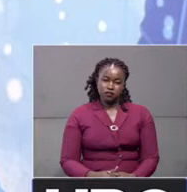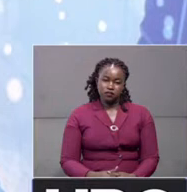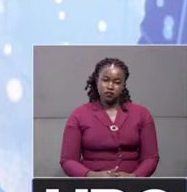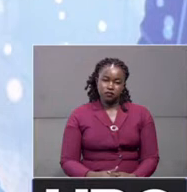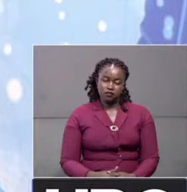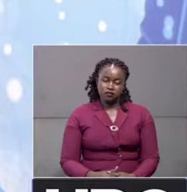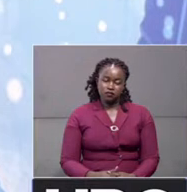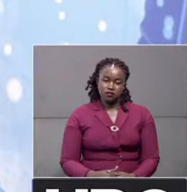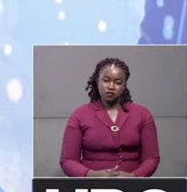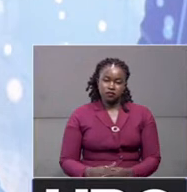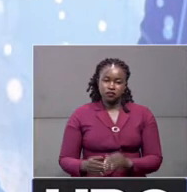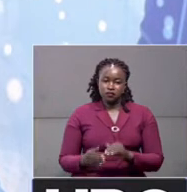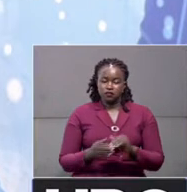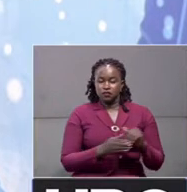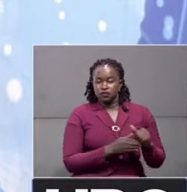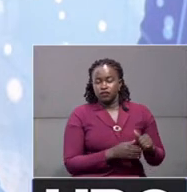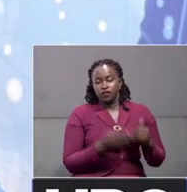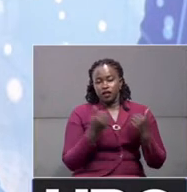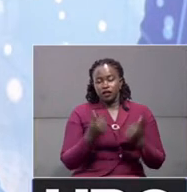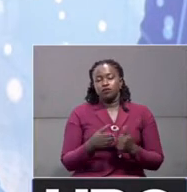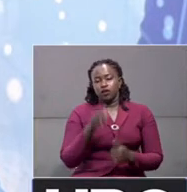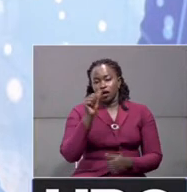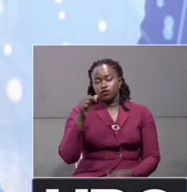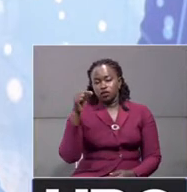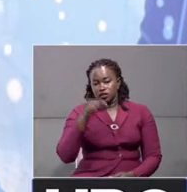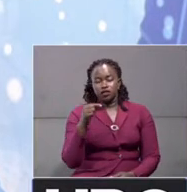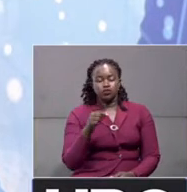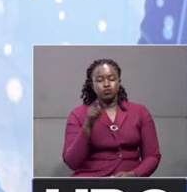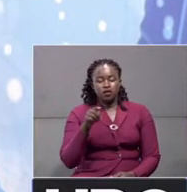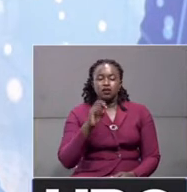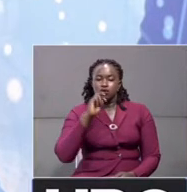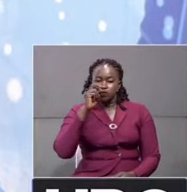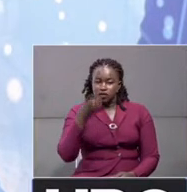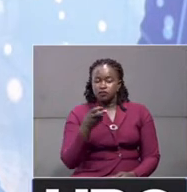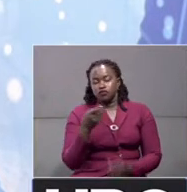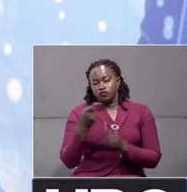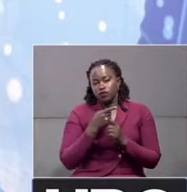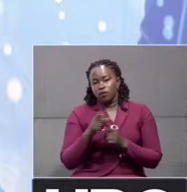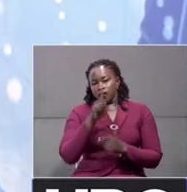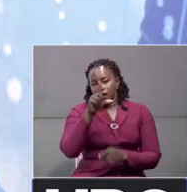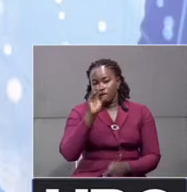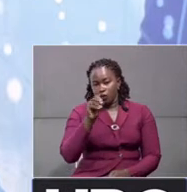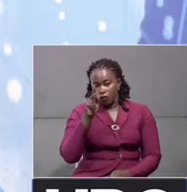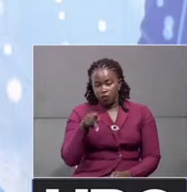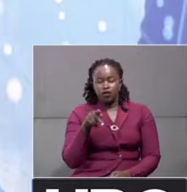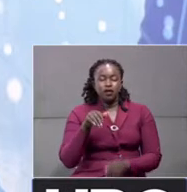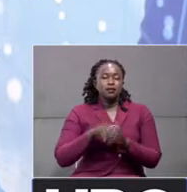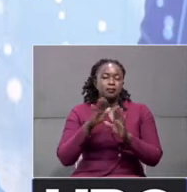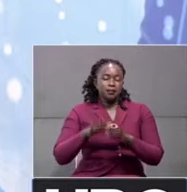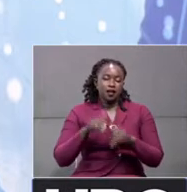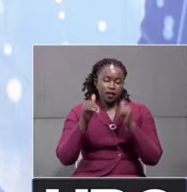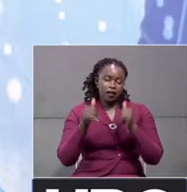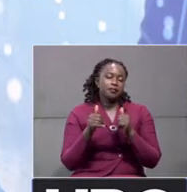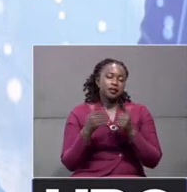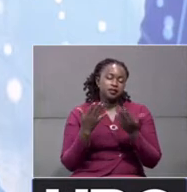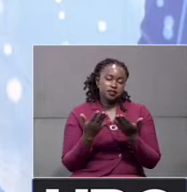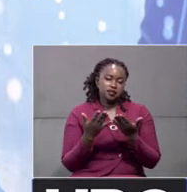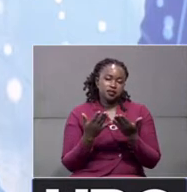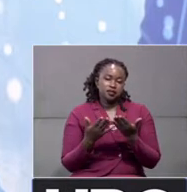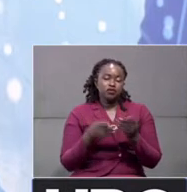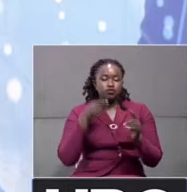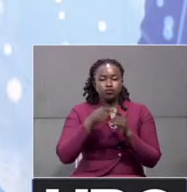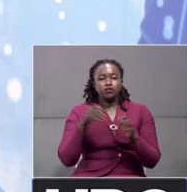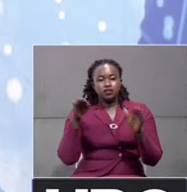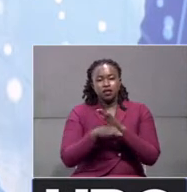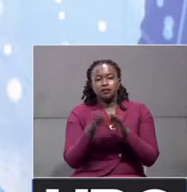The list is with the Attorney General. This is a response by the Leader of Opposition in Parliament, Joel Senyonyi, to the Minister